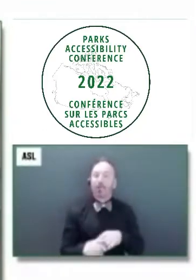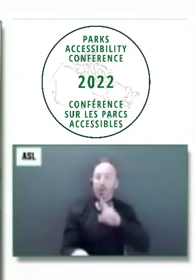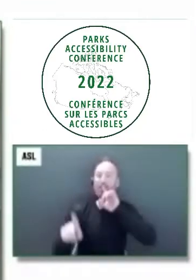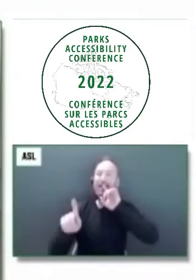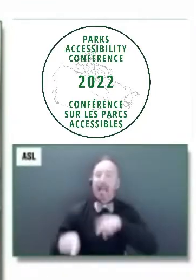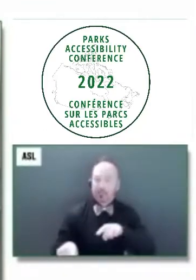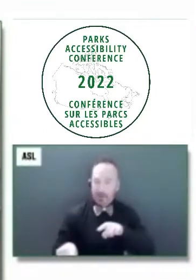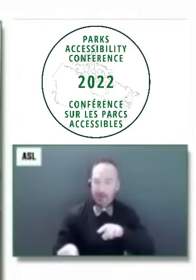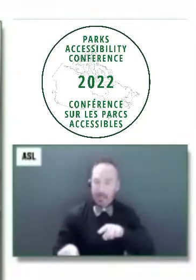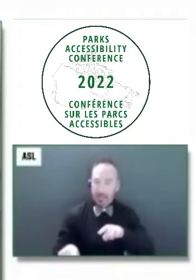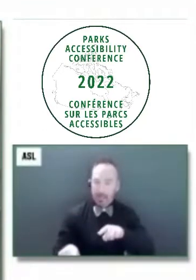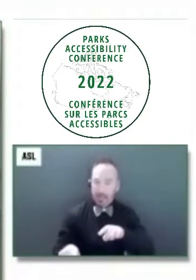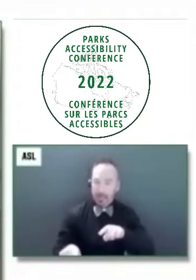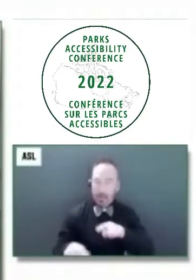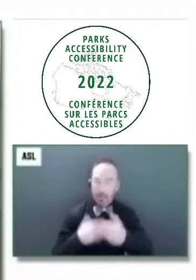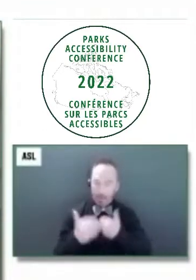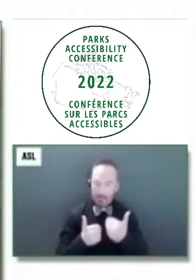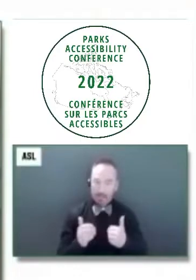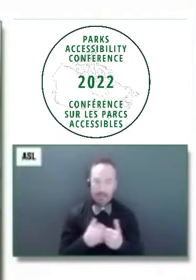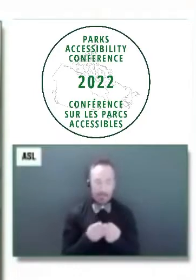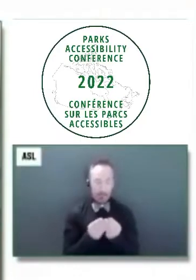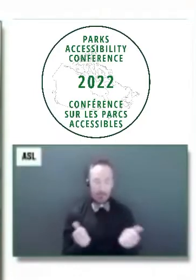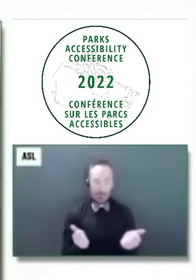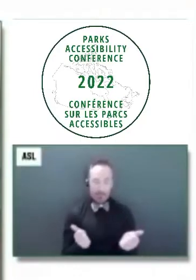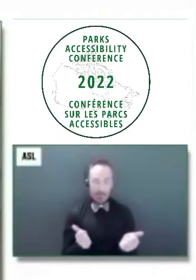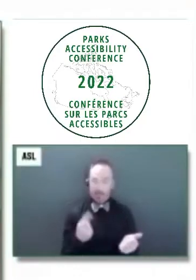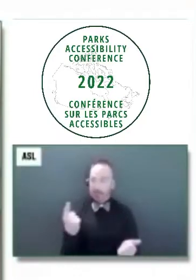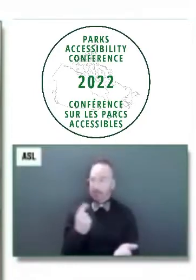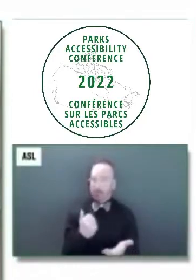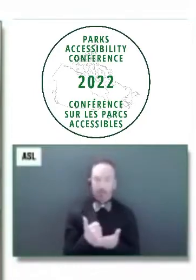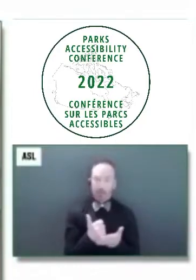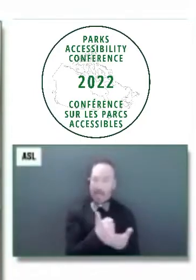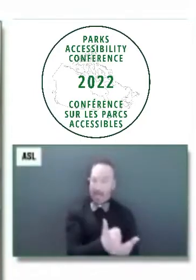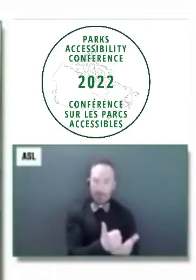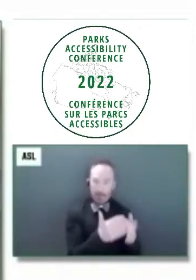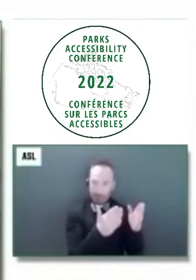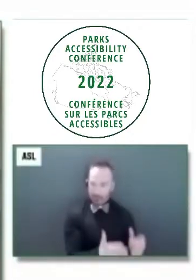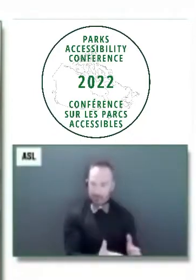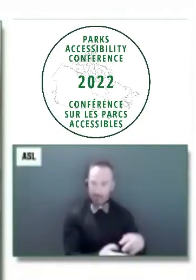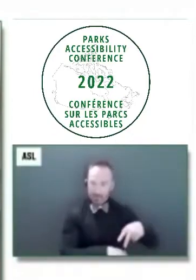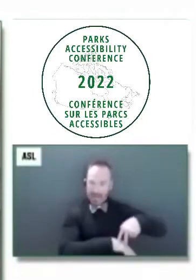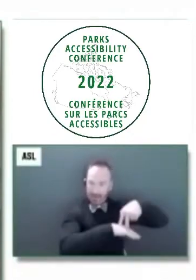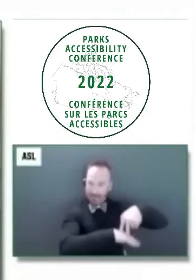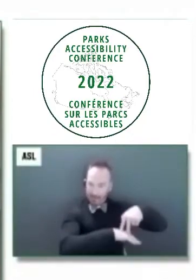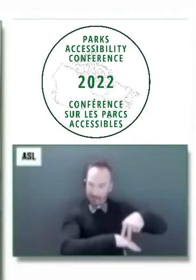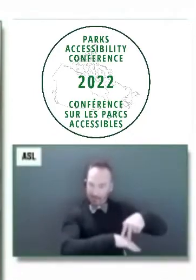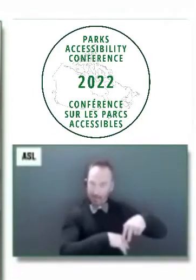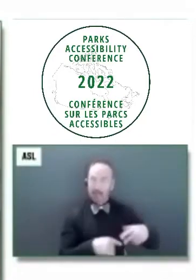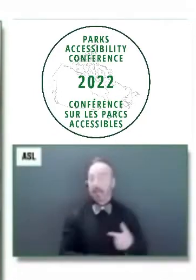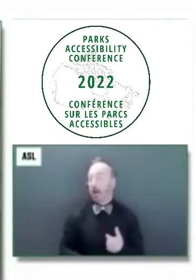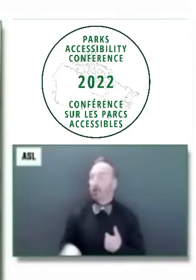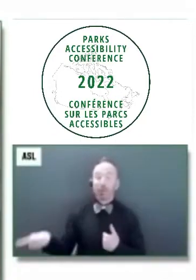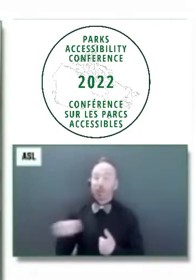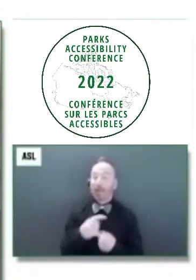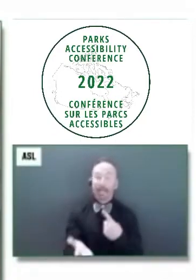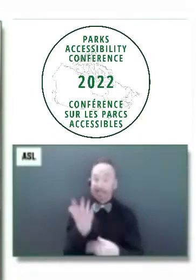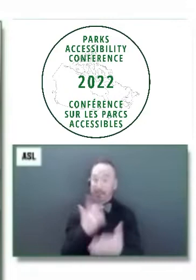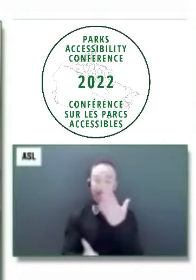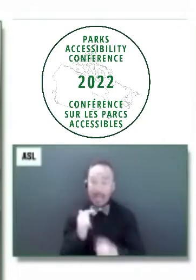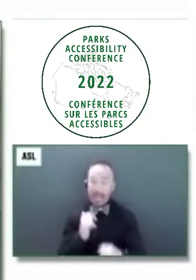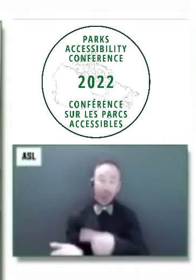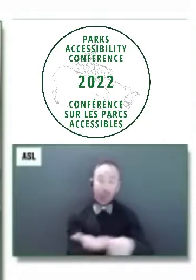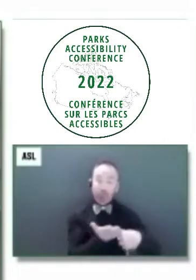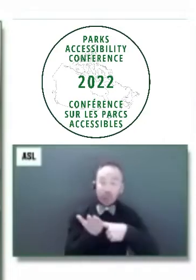A solution, someone to assist in using the elevator, is created when requested. You can argue with me and say that a dedicated elevator person